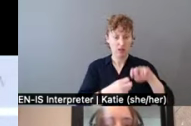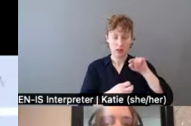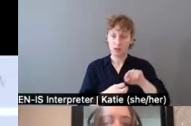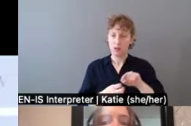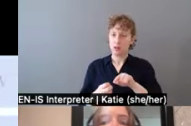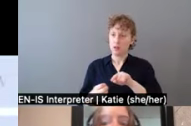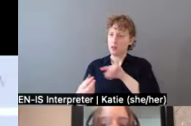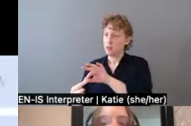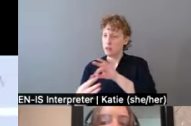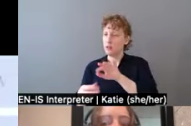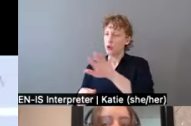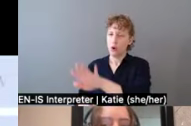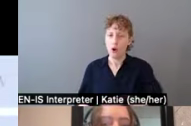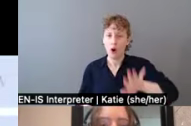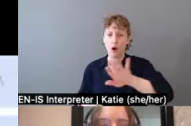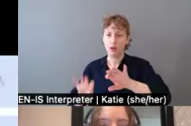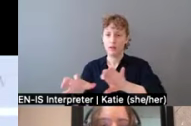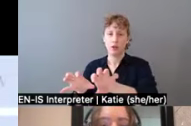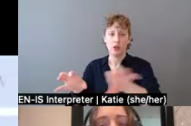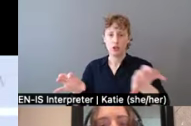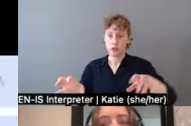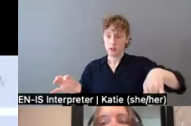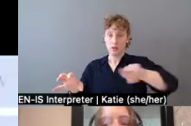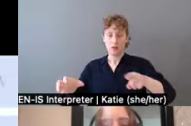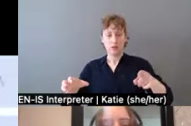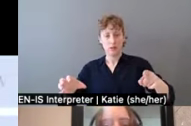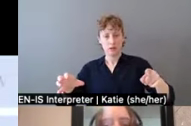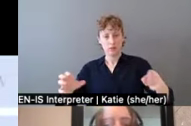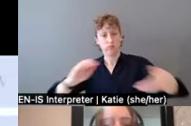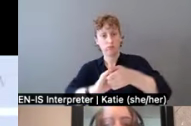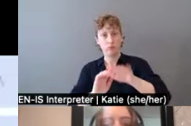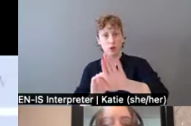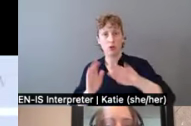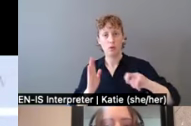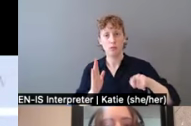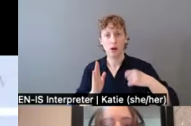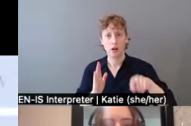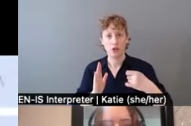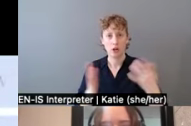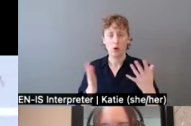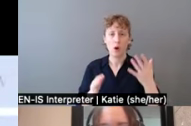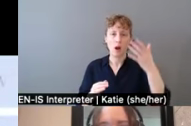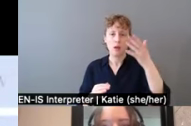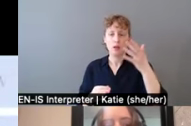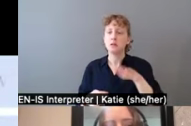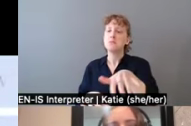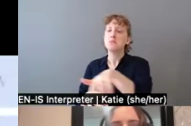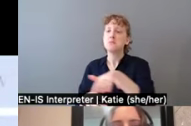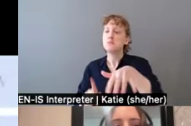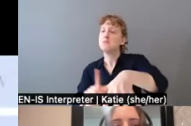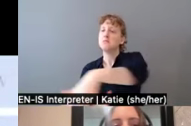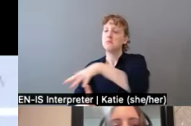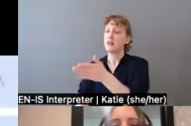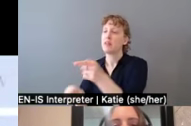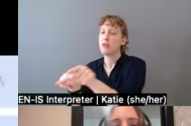does this look like in all the countries that you're working in, and how it affects the communities that you work with.